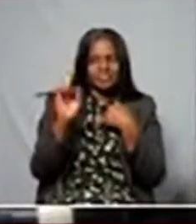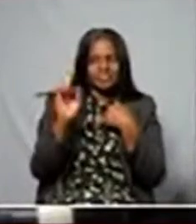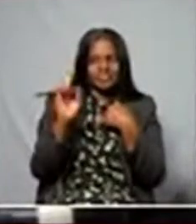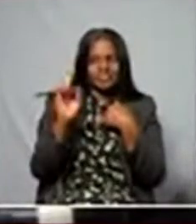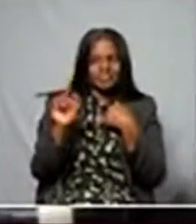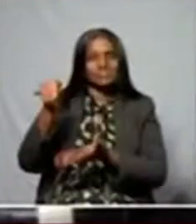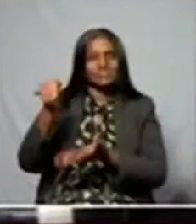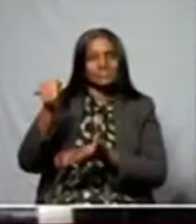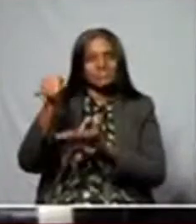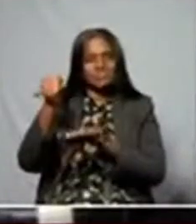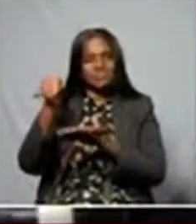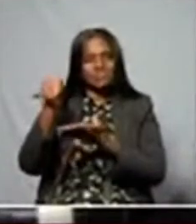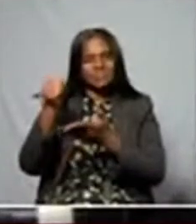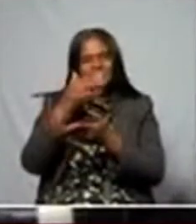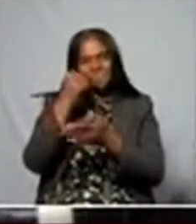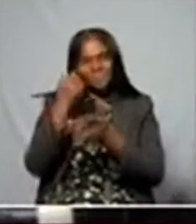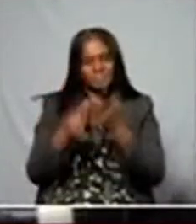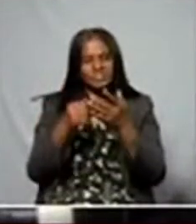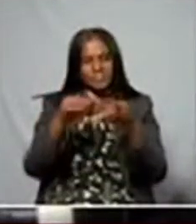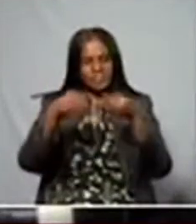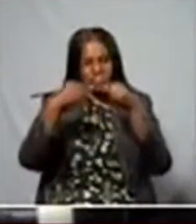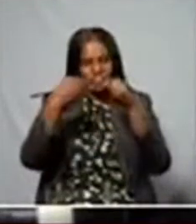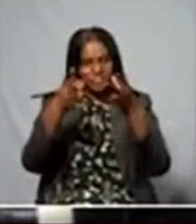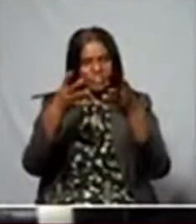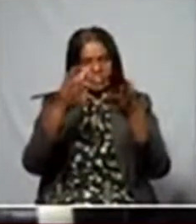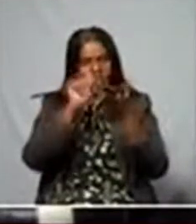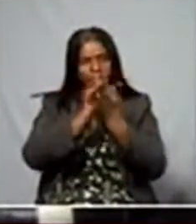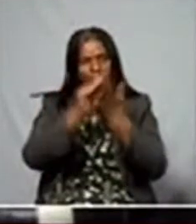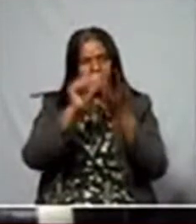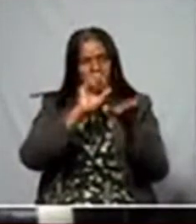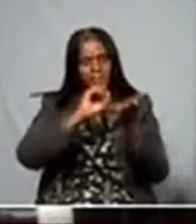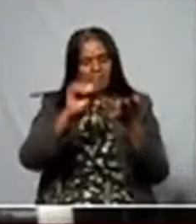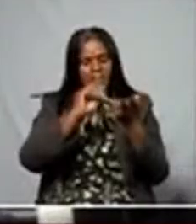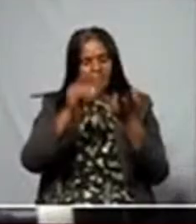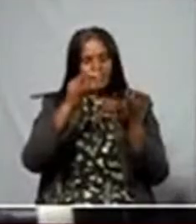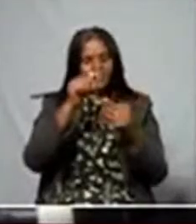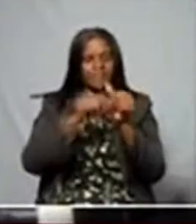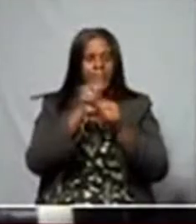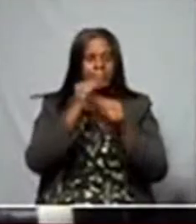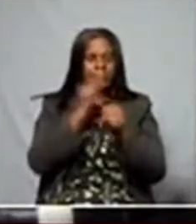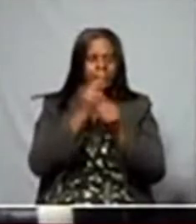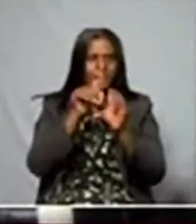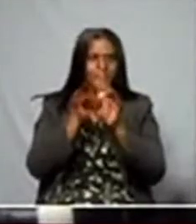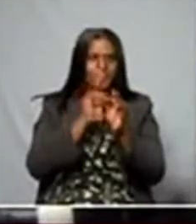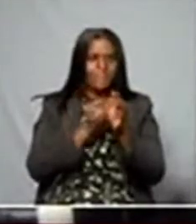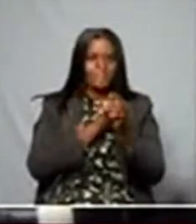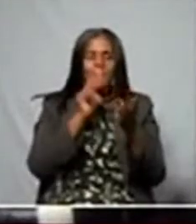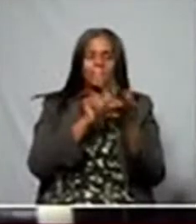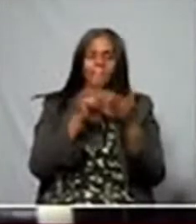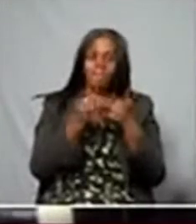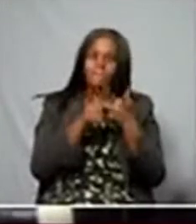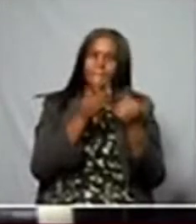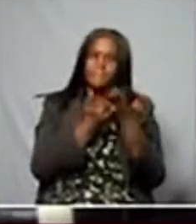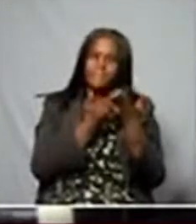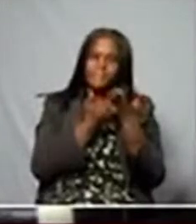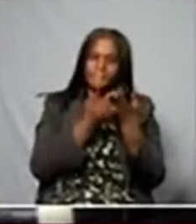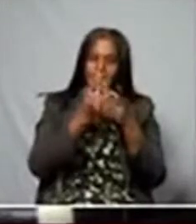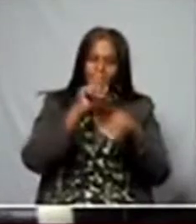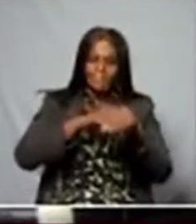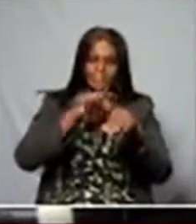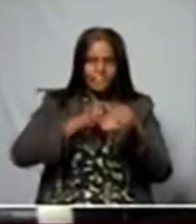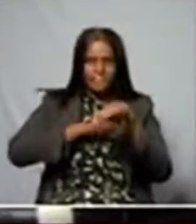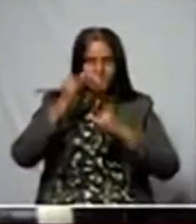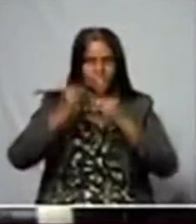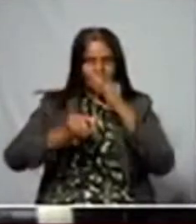budget at least released by October of each year. So in our profiles, by the time we're ending